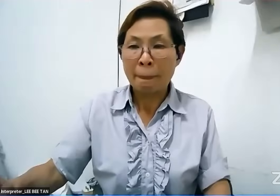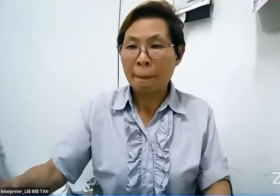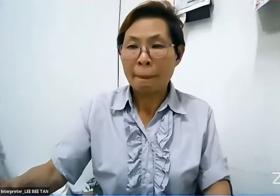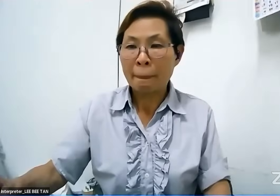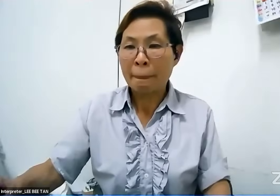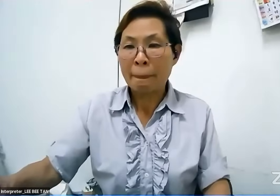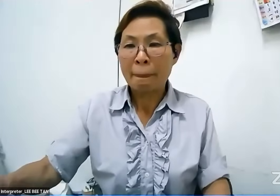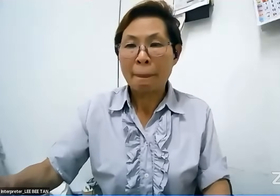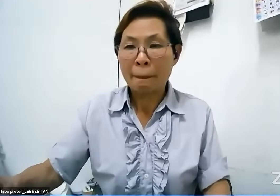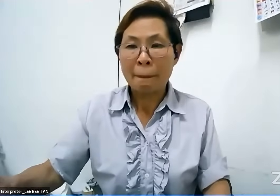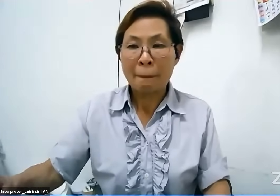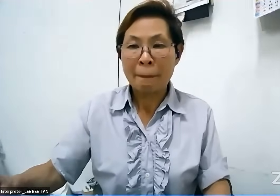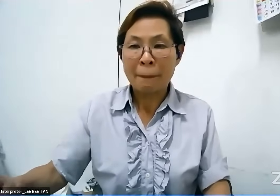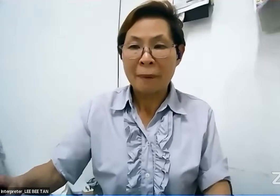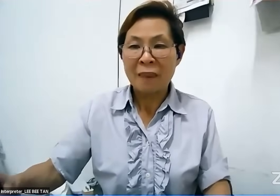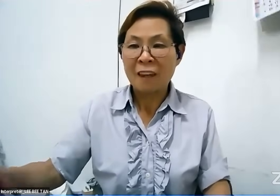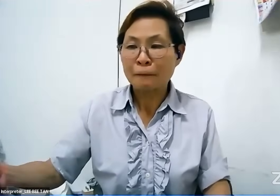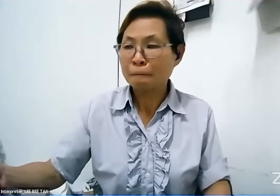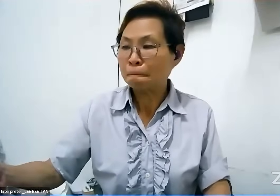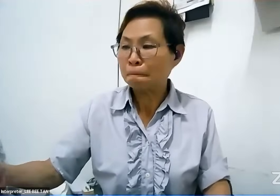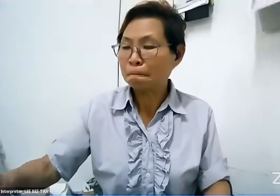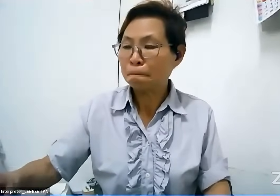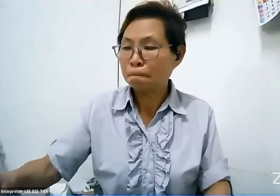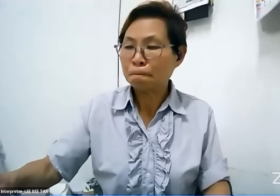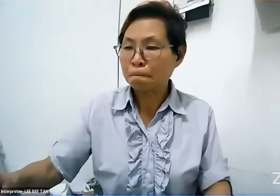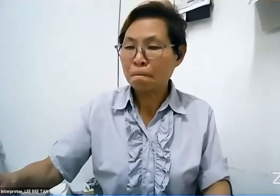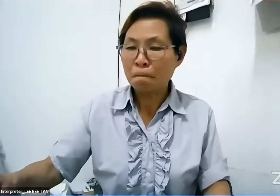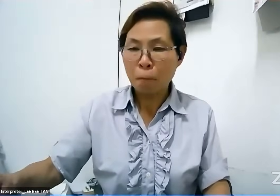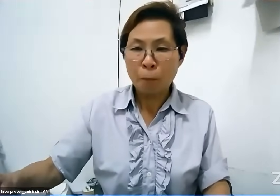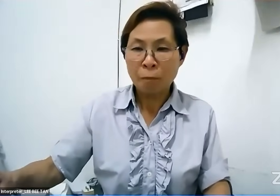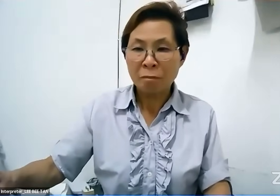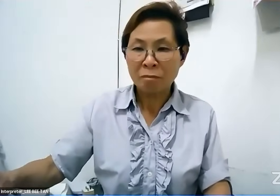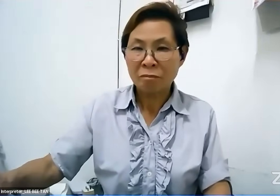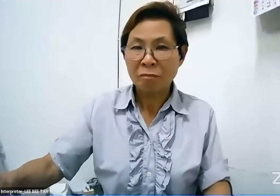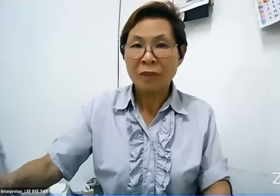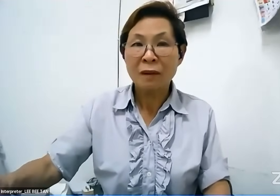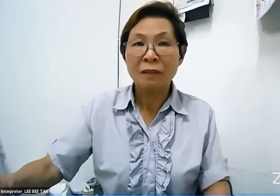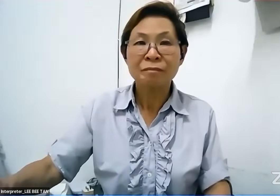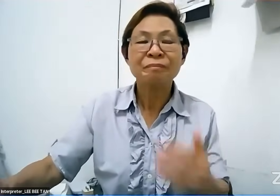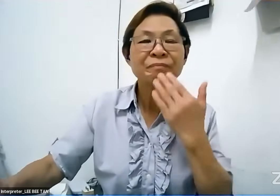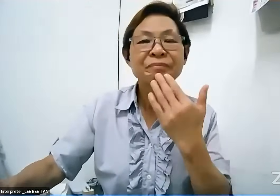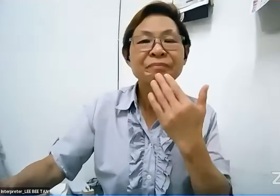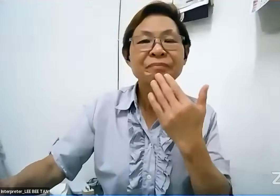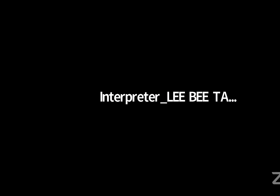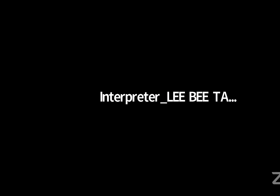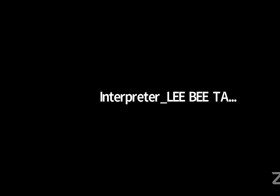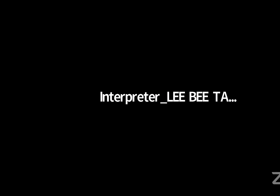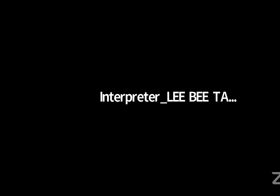Thank you.